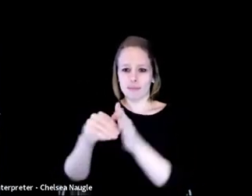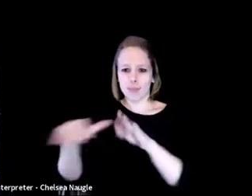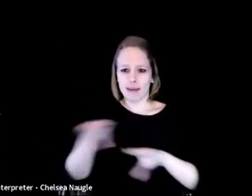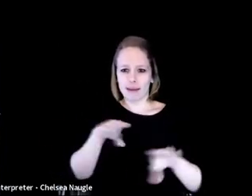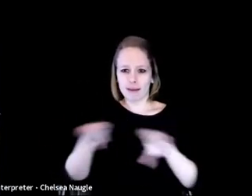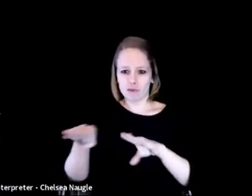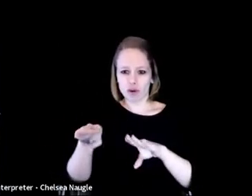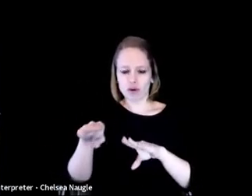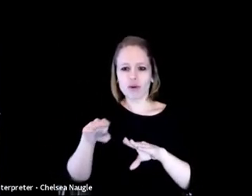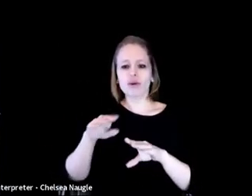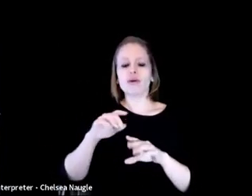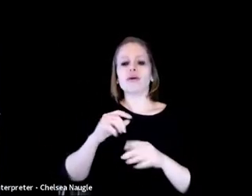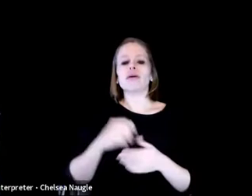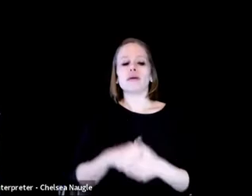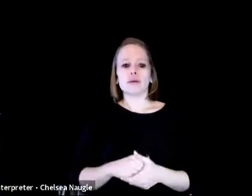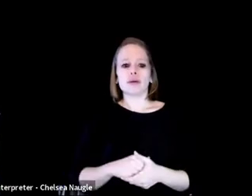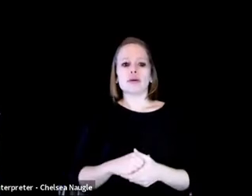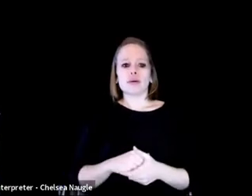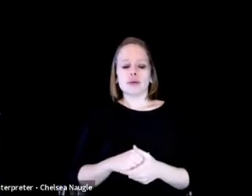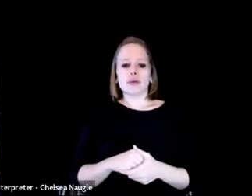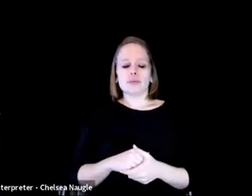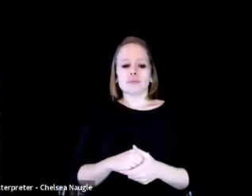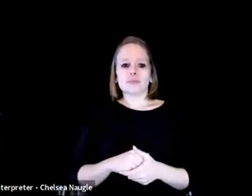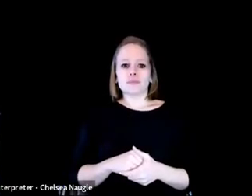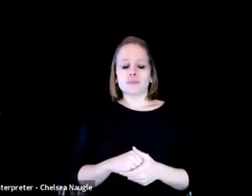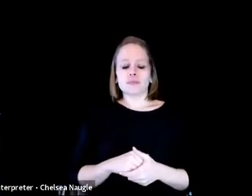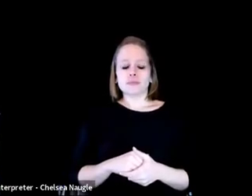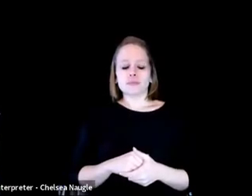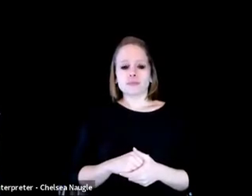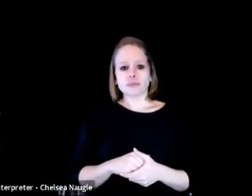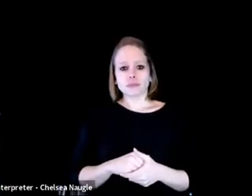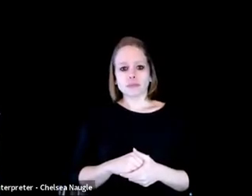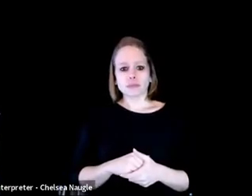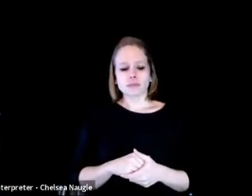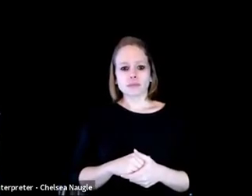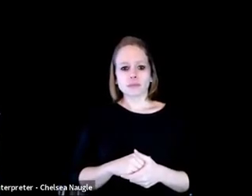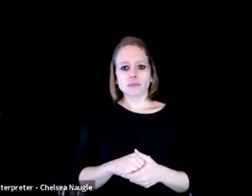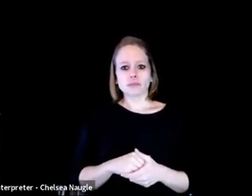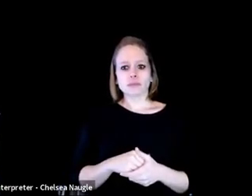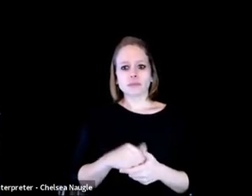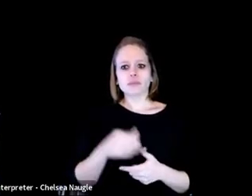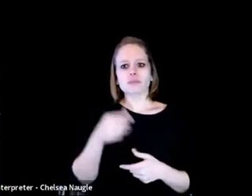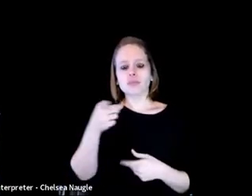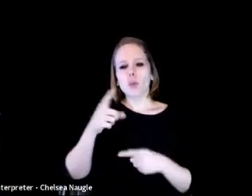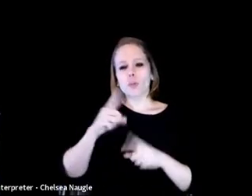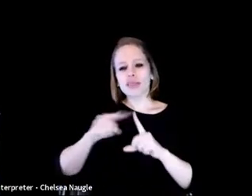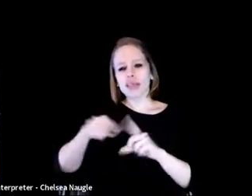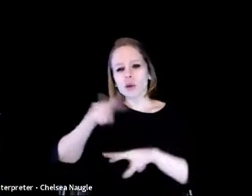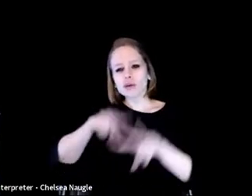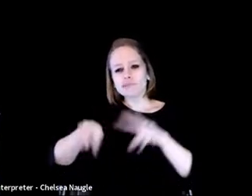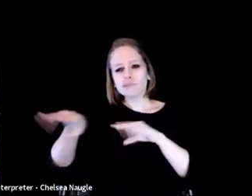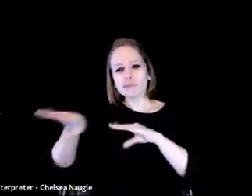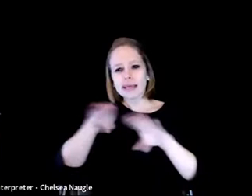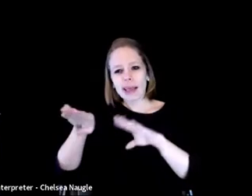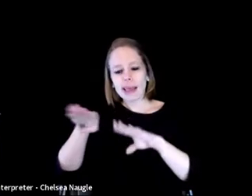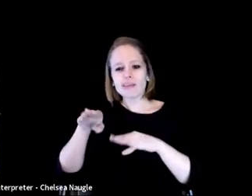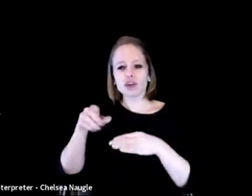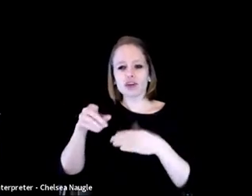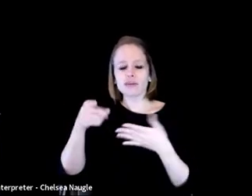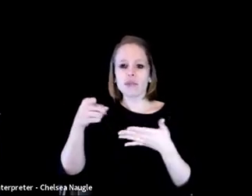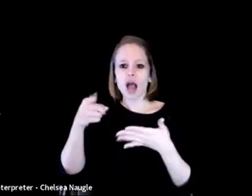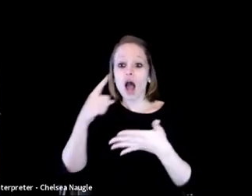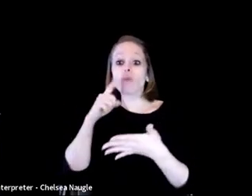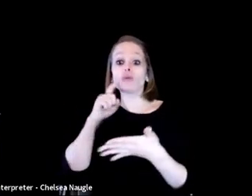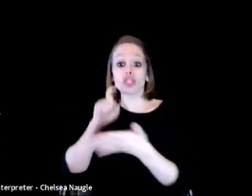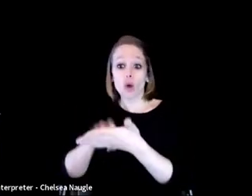of behavior. So they were looking at it in a very ways that you can kind of mark things off and tally them or know